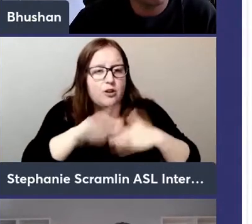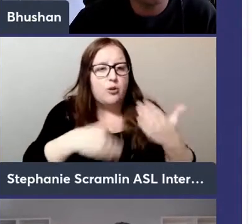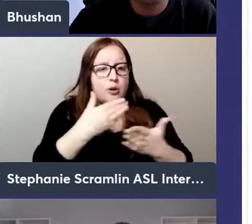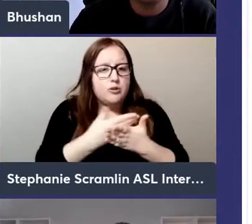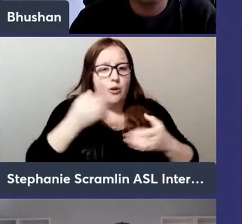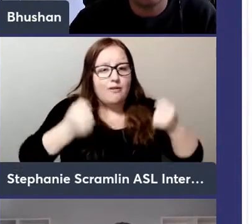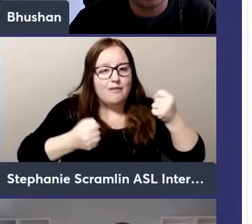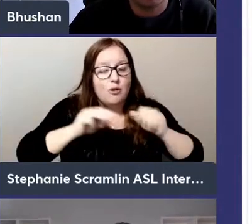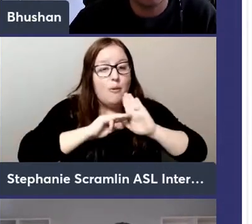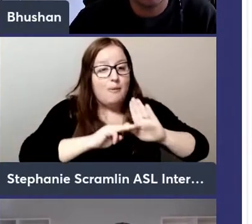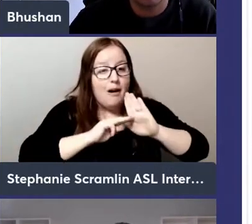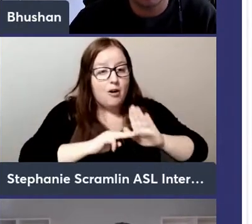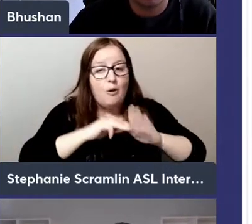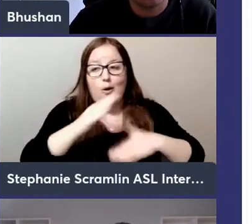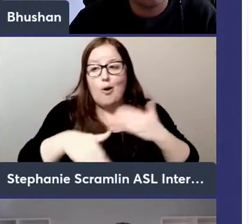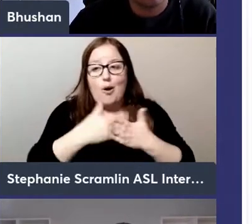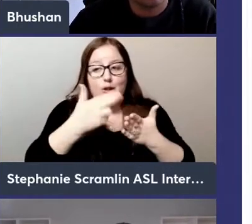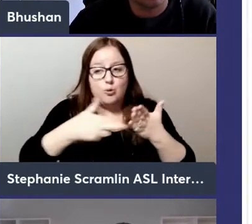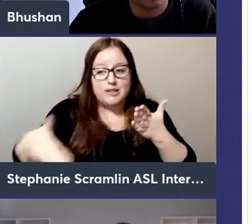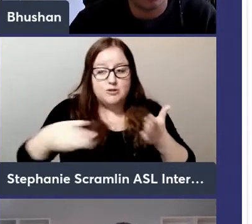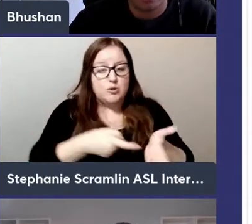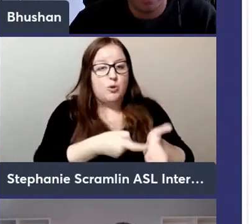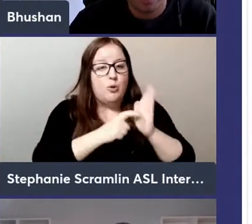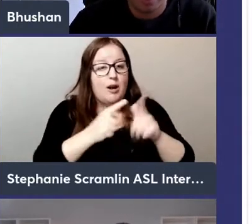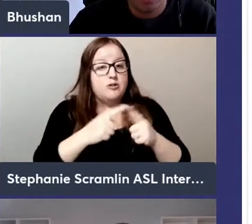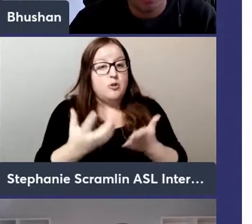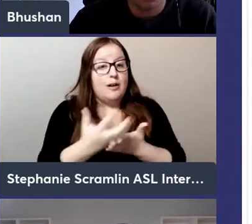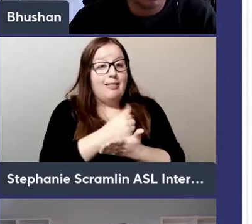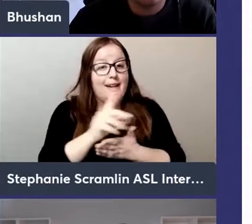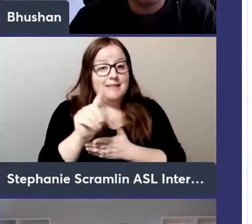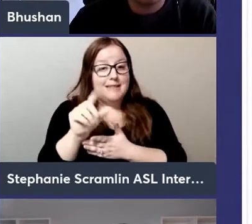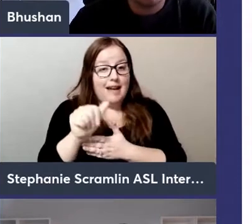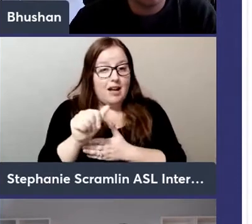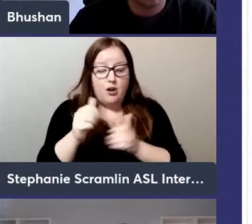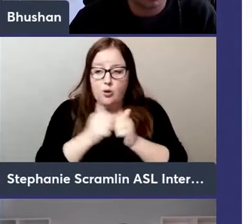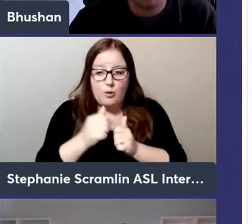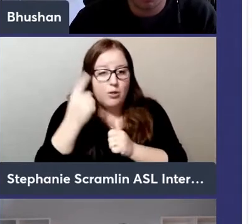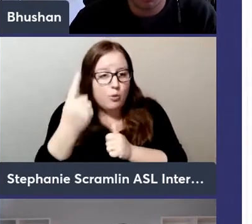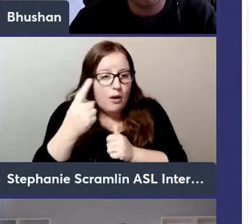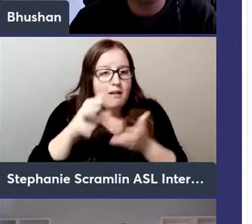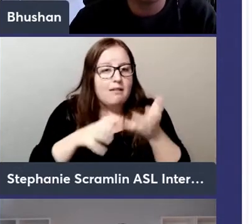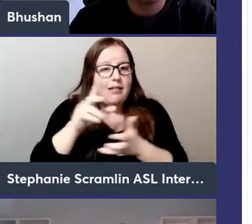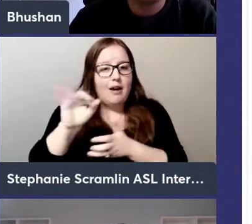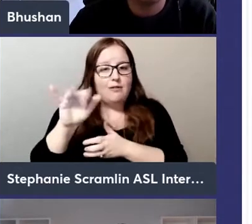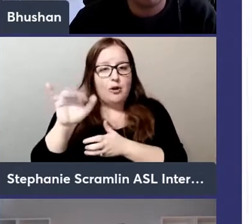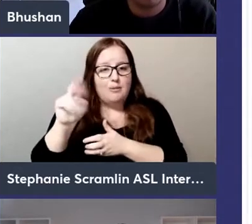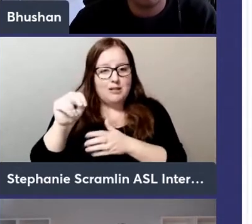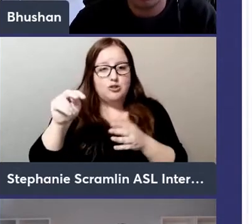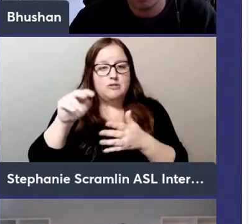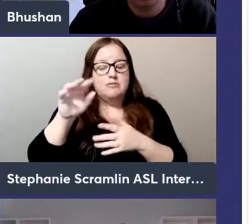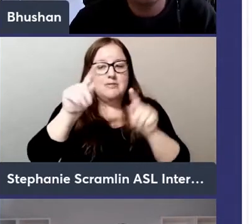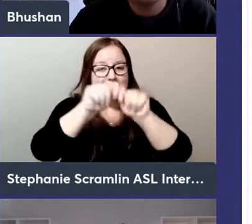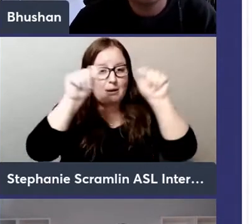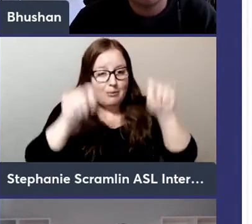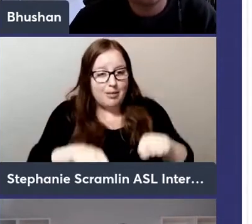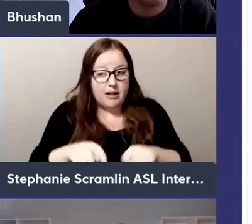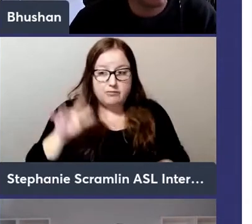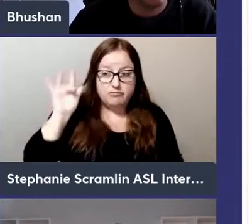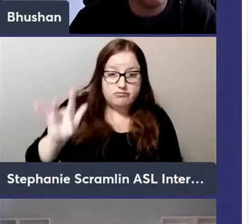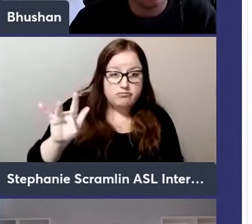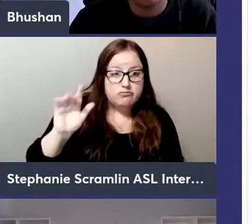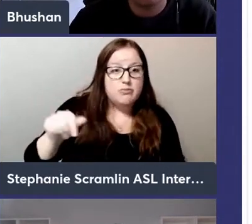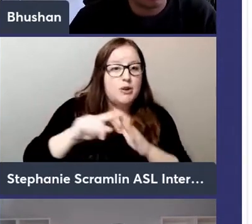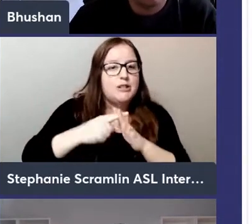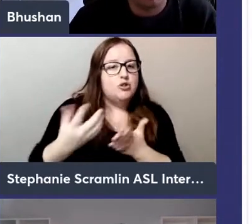vehicle model and all the resources that are required to collect data with a single CloudFormation template. And with the click of a button, you can start